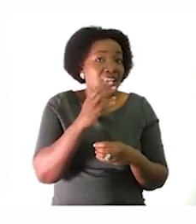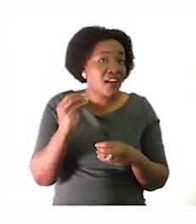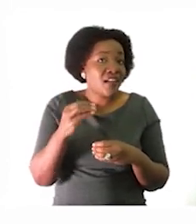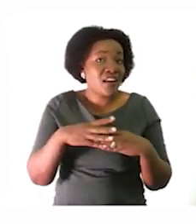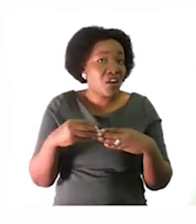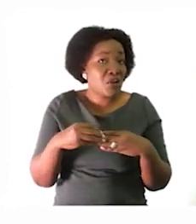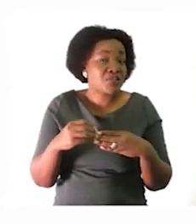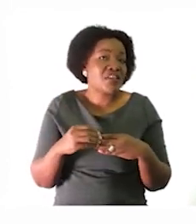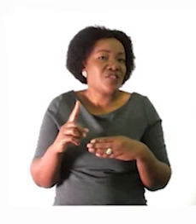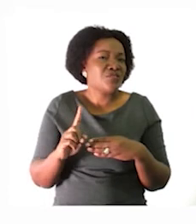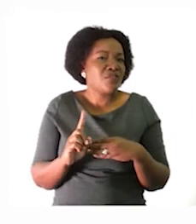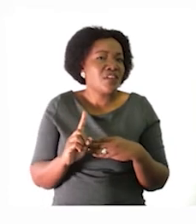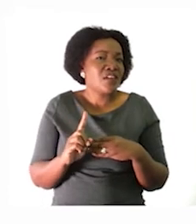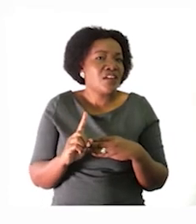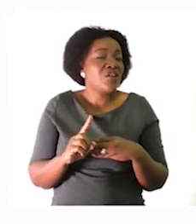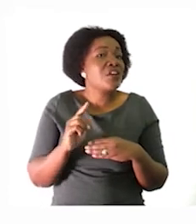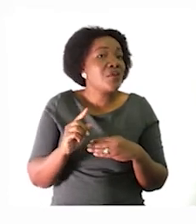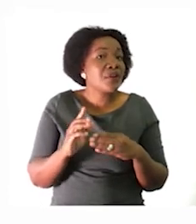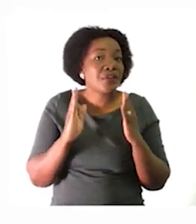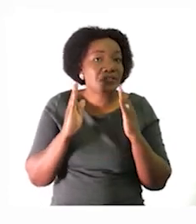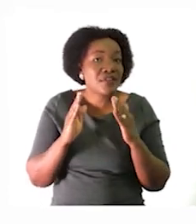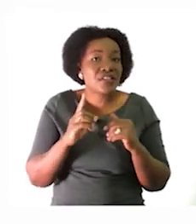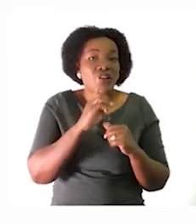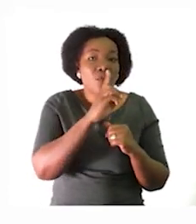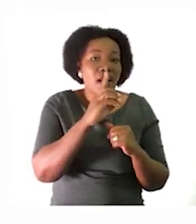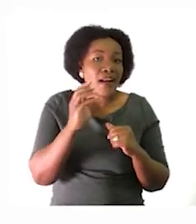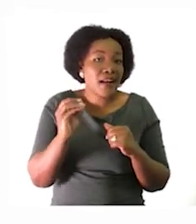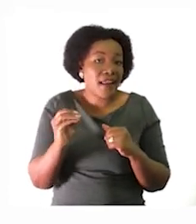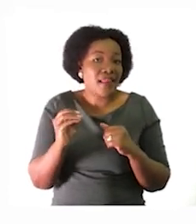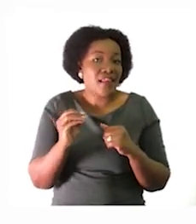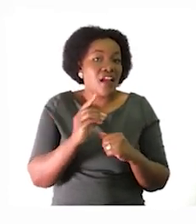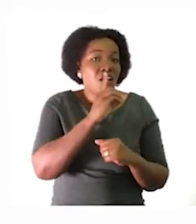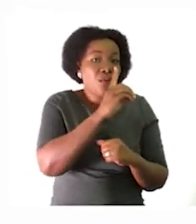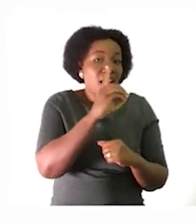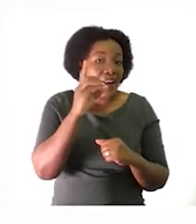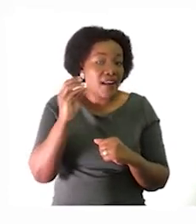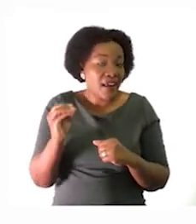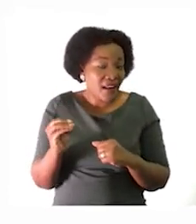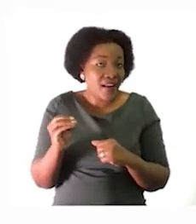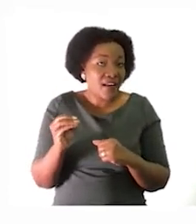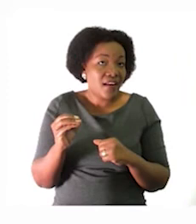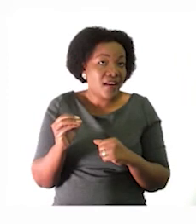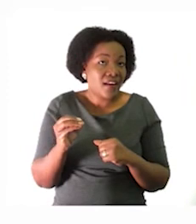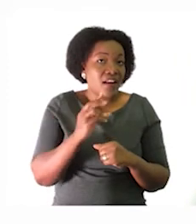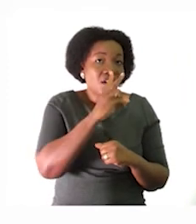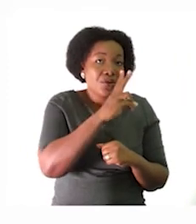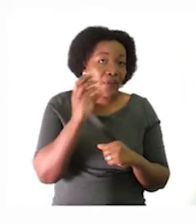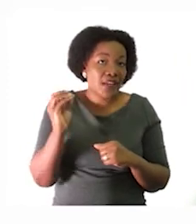do? We have to count in tens 4 times, isn't it? We are counting